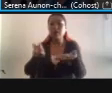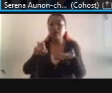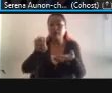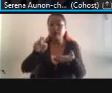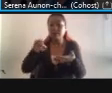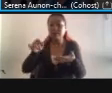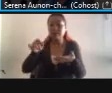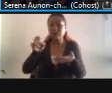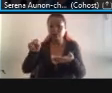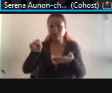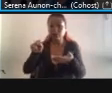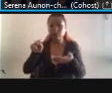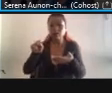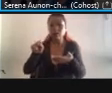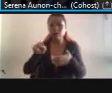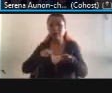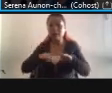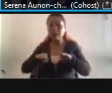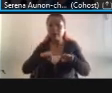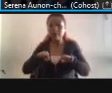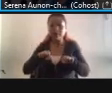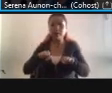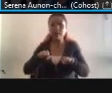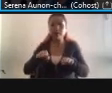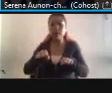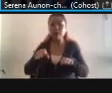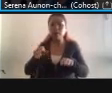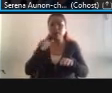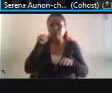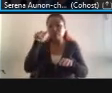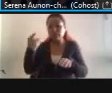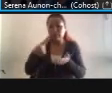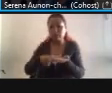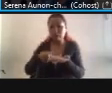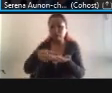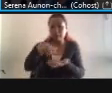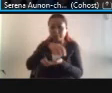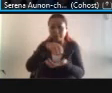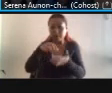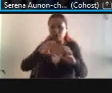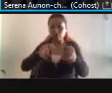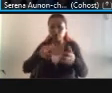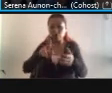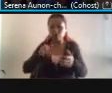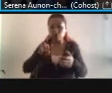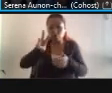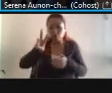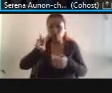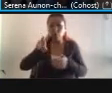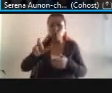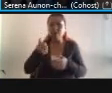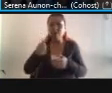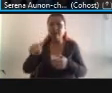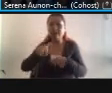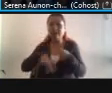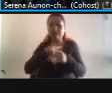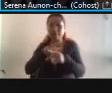mixed crews, talked about, the importance of behavior on any sort of exploration class